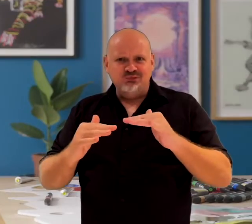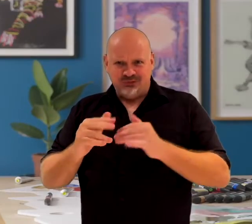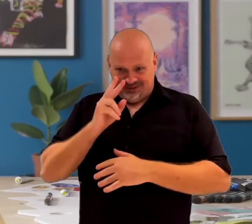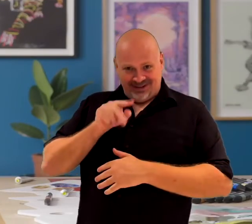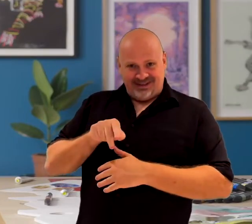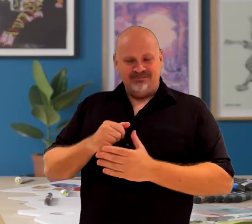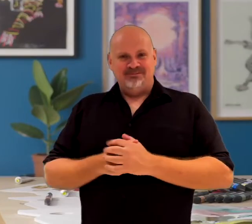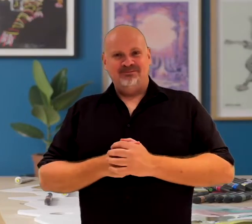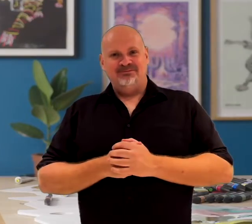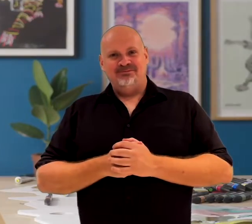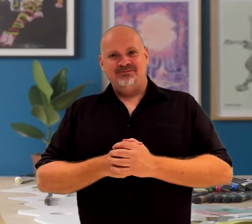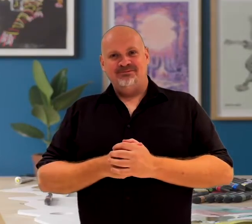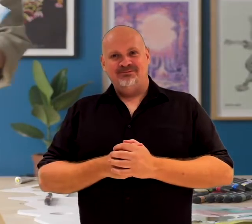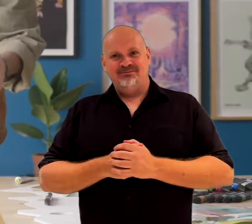Yeah.